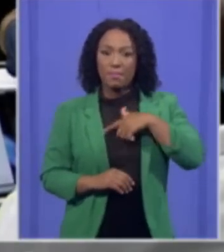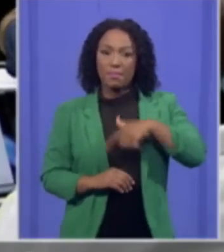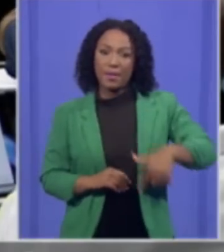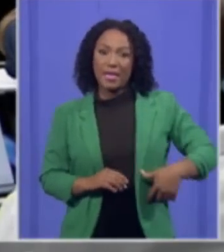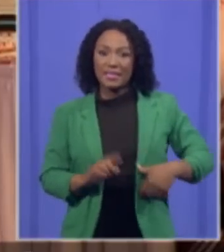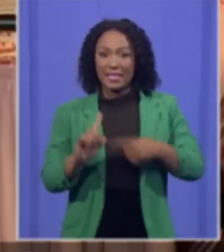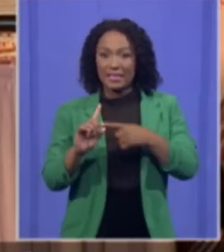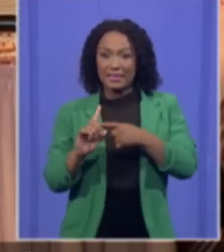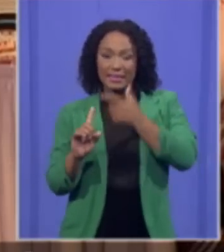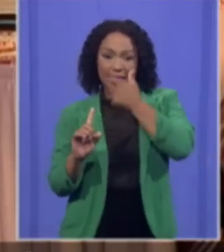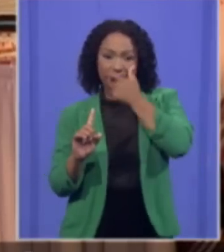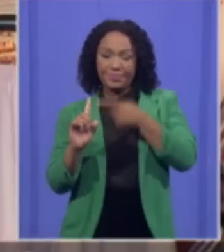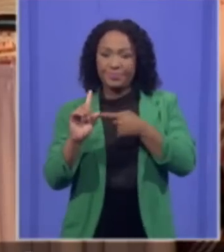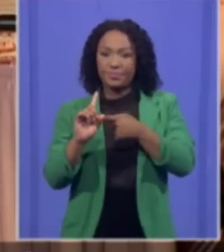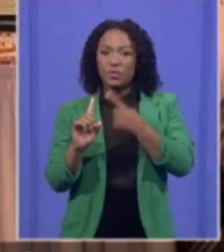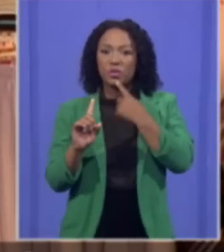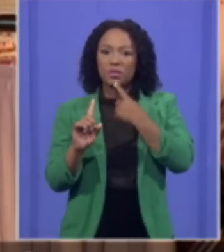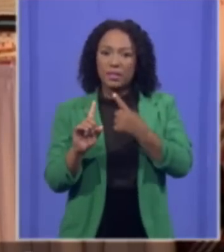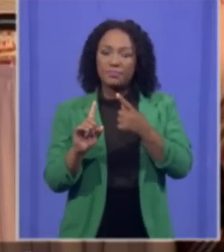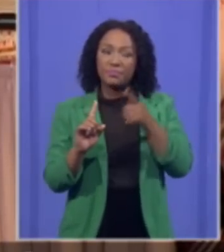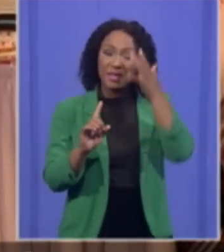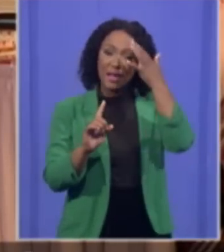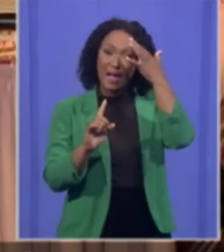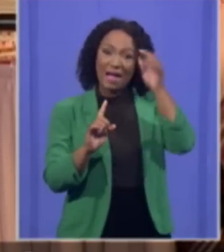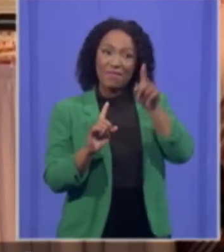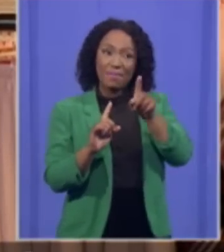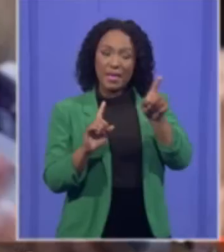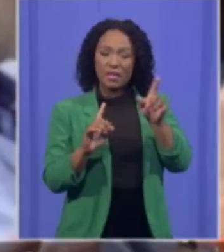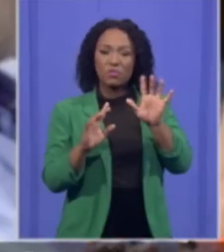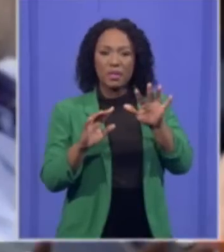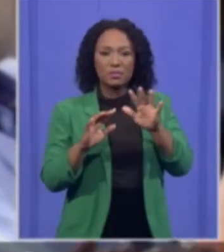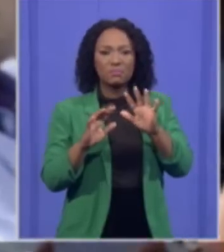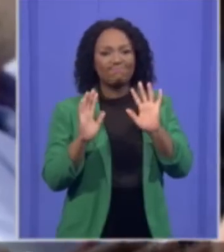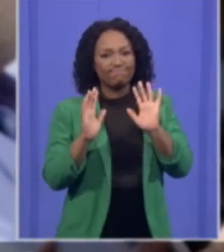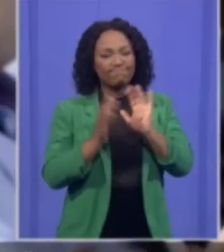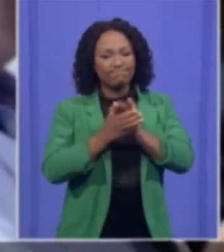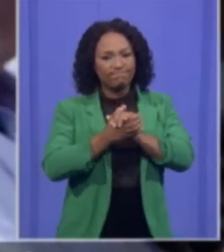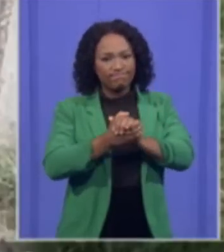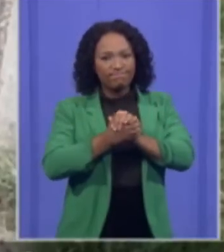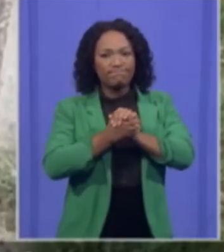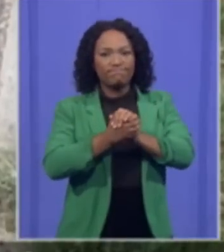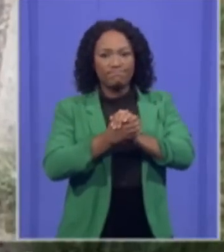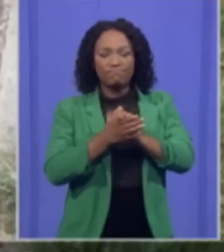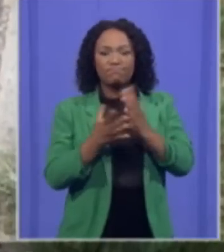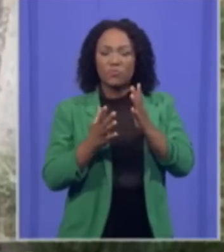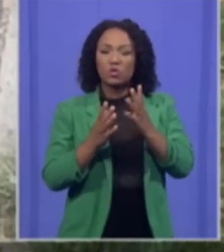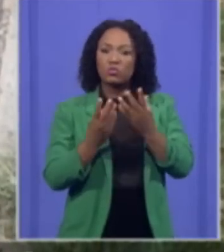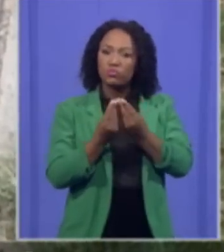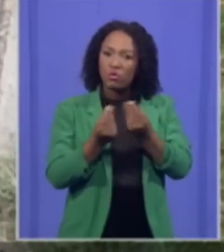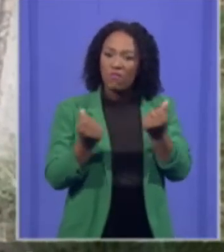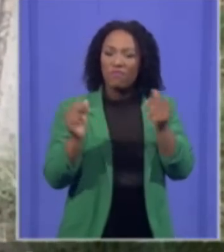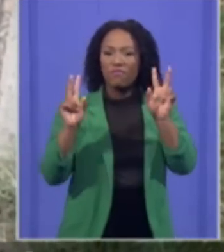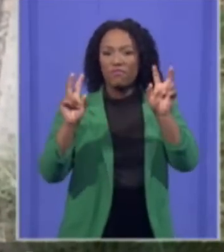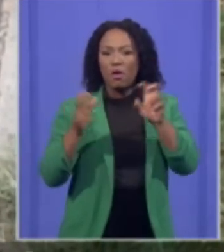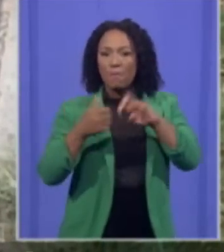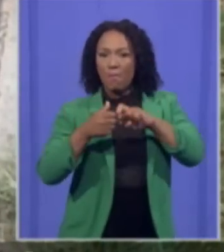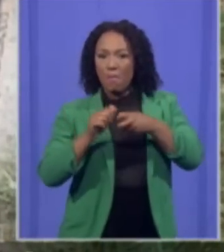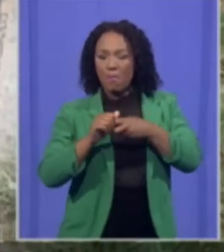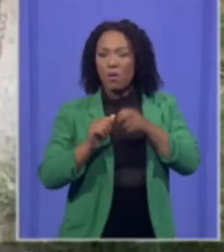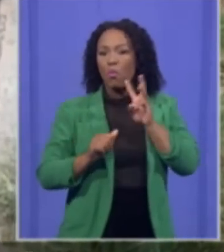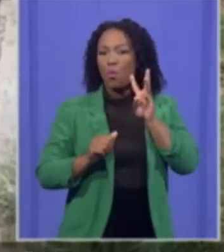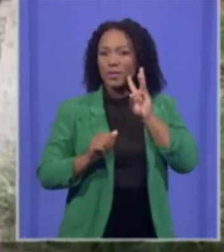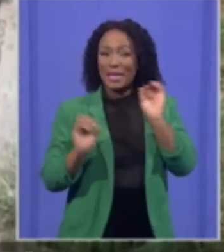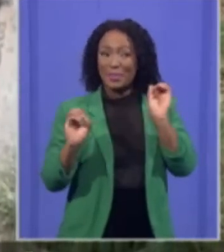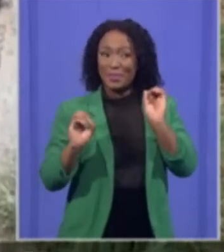Mopresidente Cyril Ramaphosa o kgopetše mmušo go tshwela mare diatleng go šogana le tlhobaelo ya kabo ya meetse yeo e